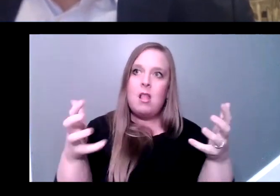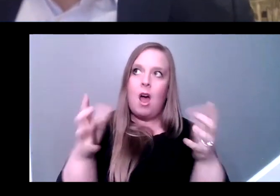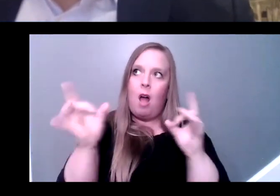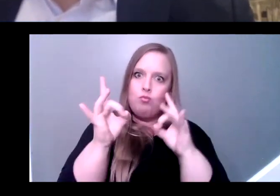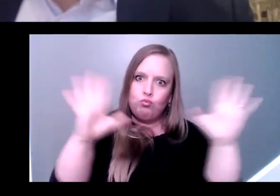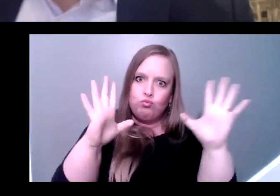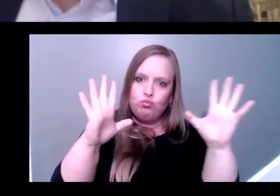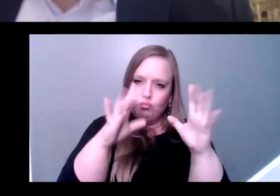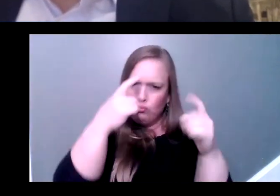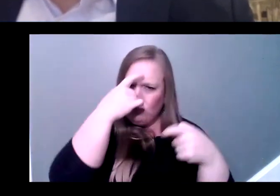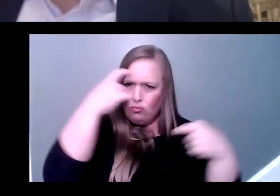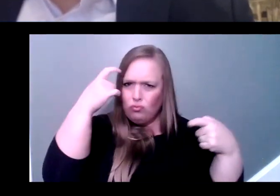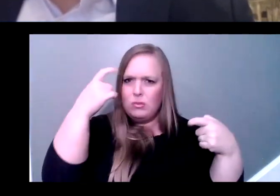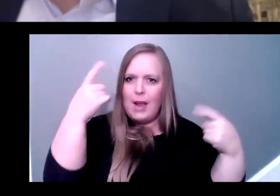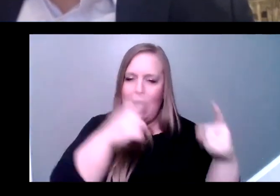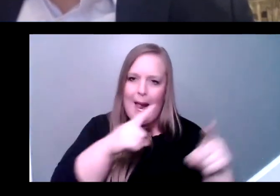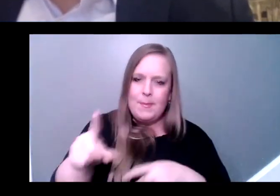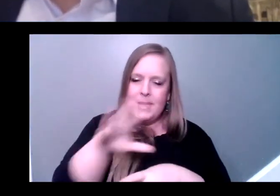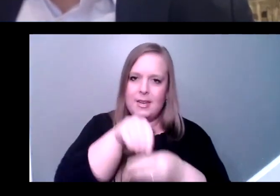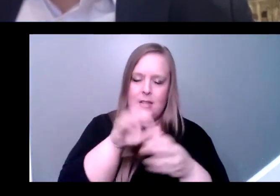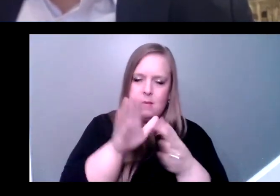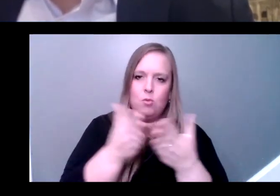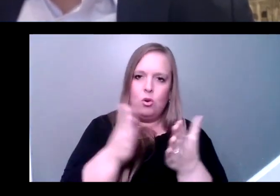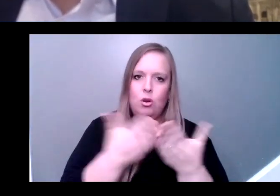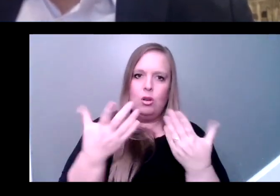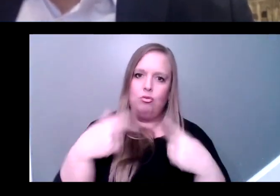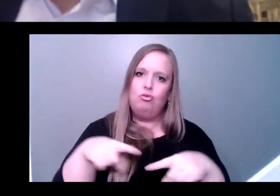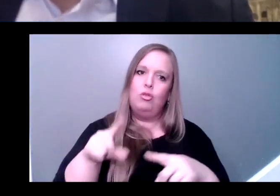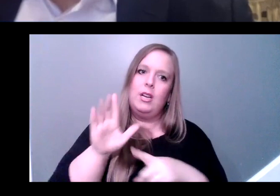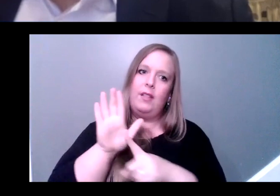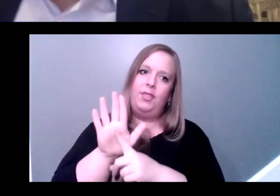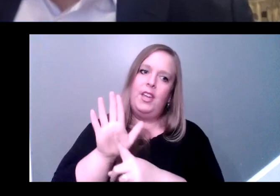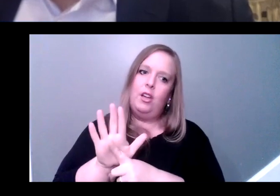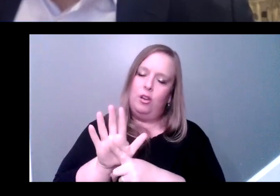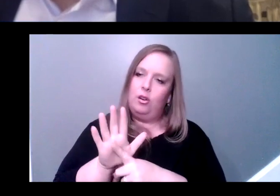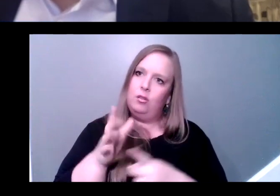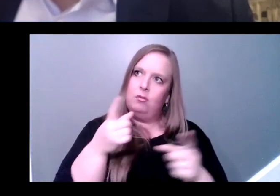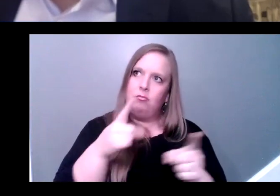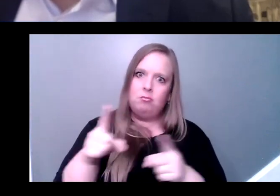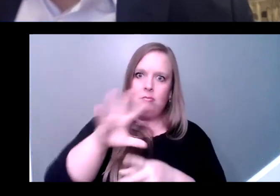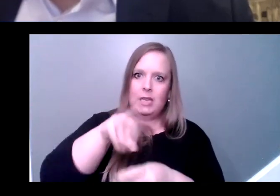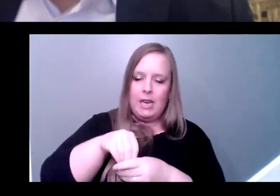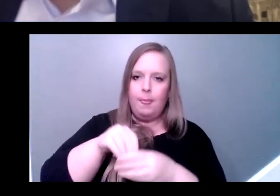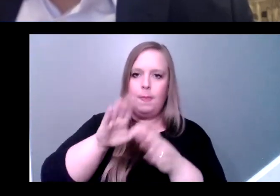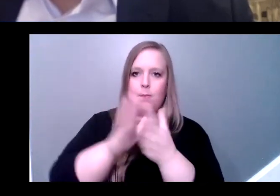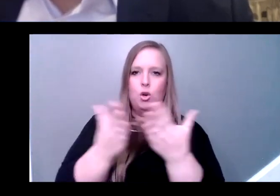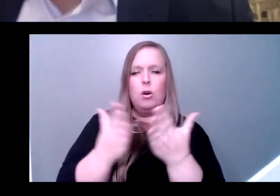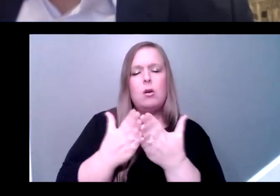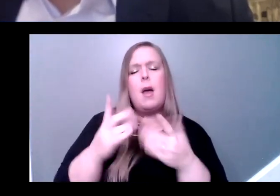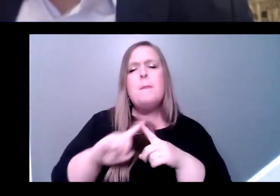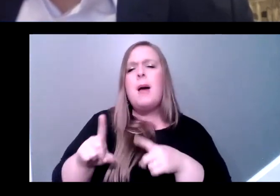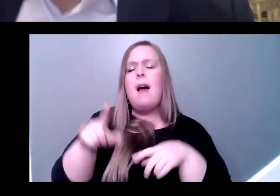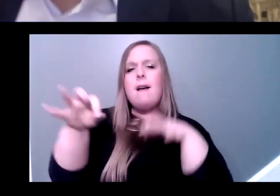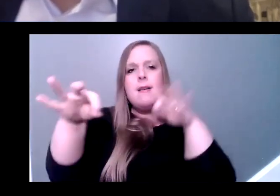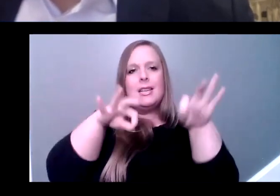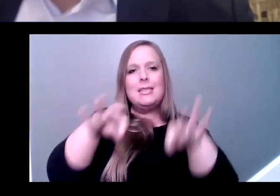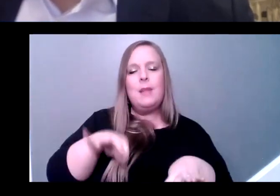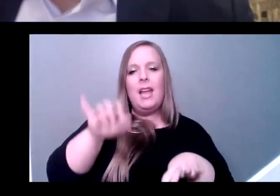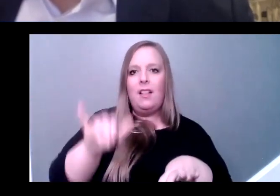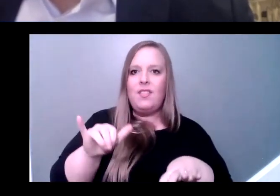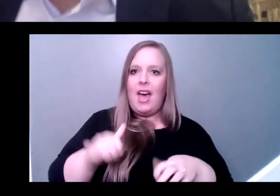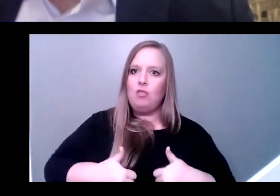few weeks ago, at a Muslim cemetery, somebody etched in it's graffiti, but a picture